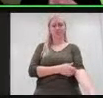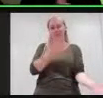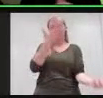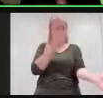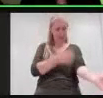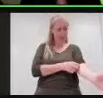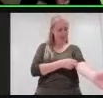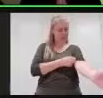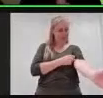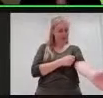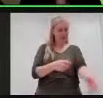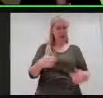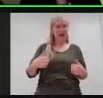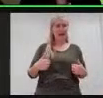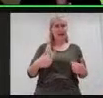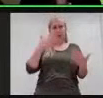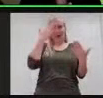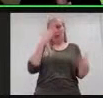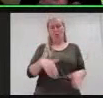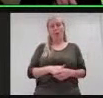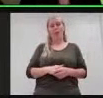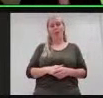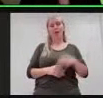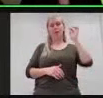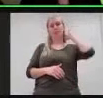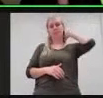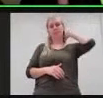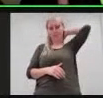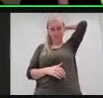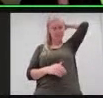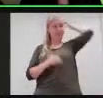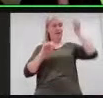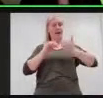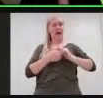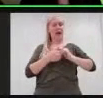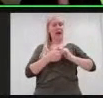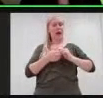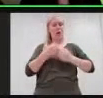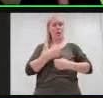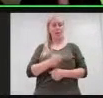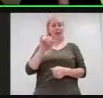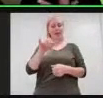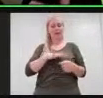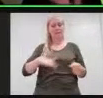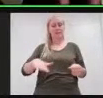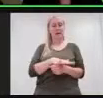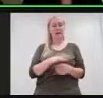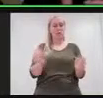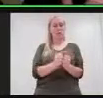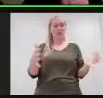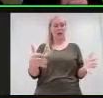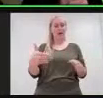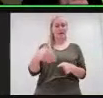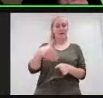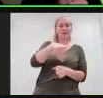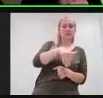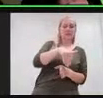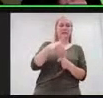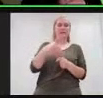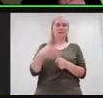but yeah, I don't know how we would create that space without it tilting too much